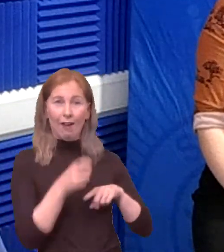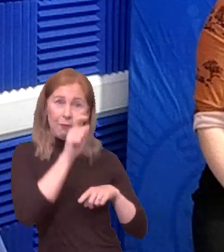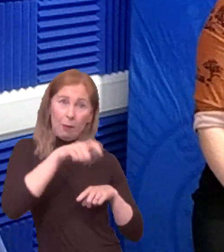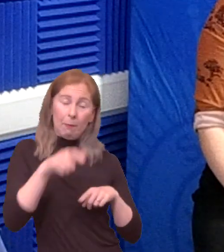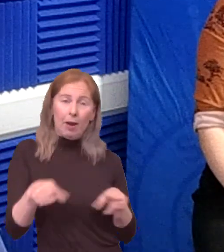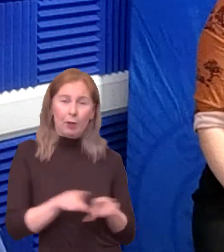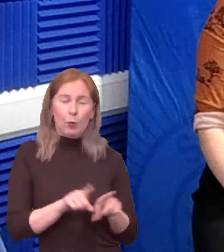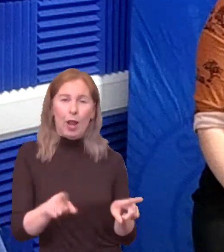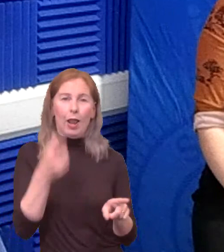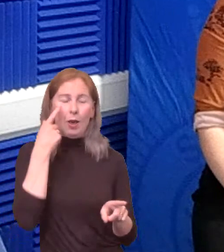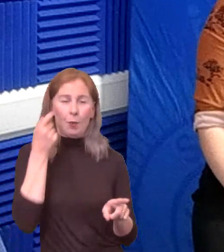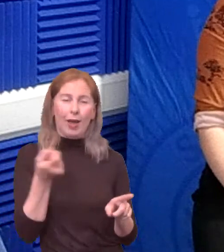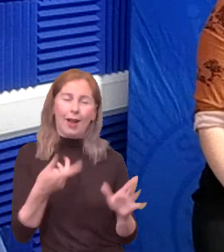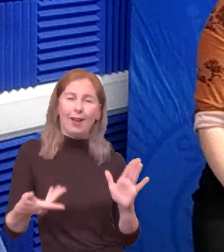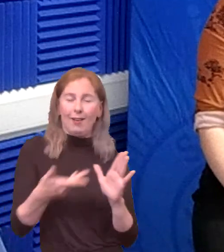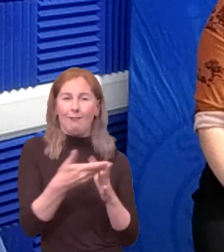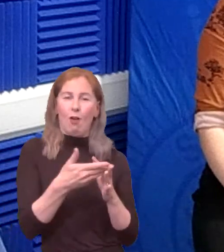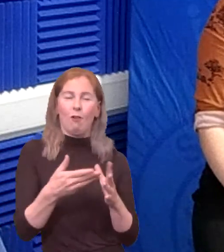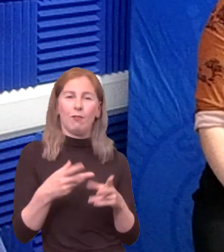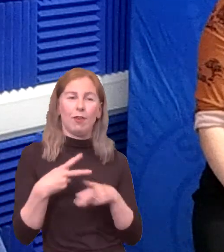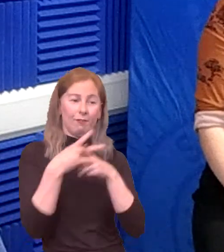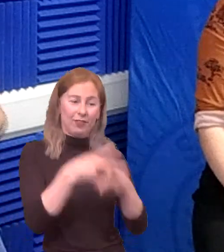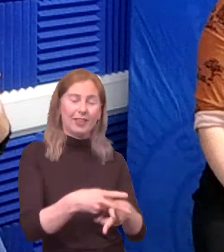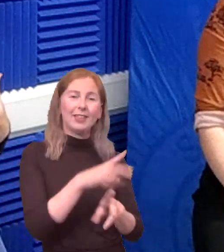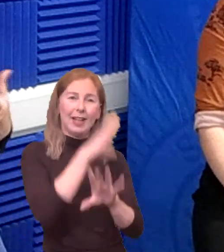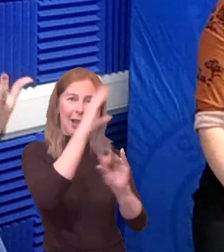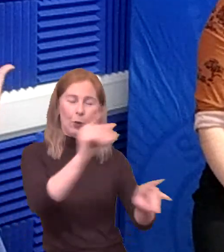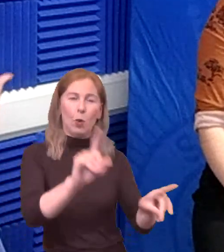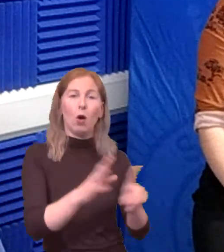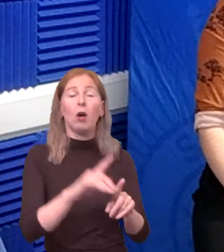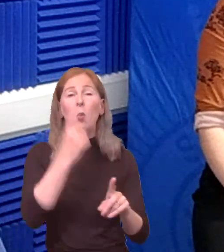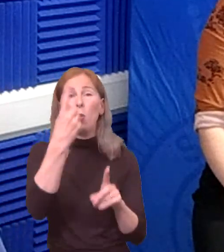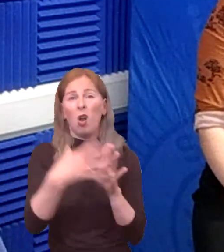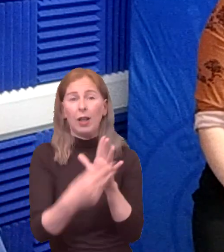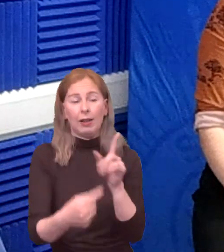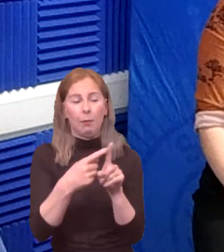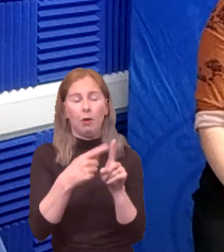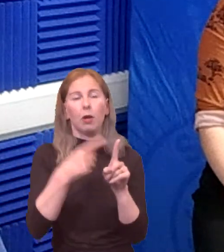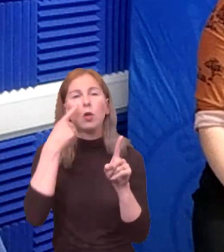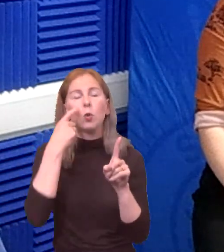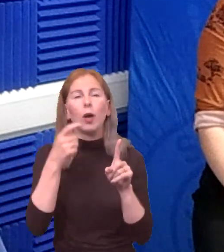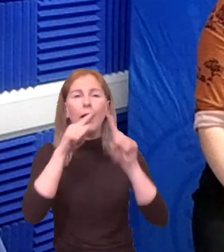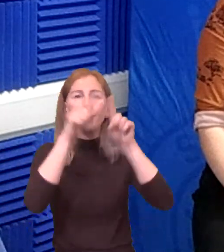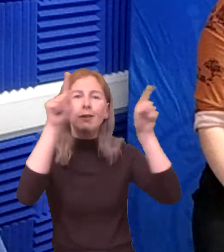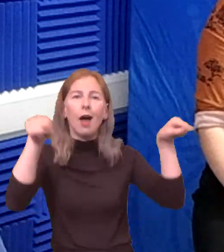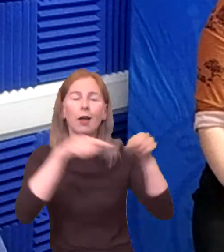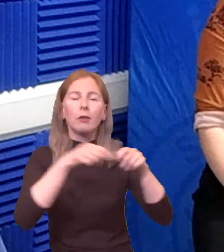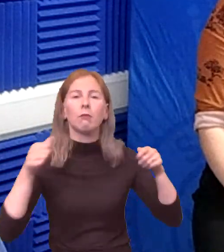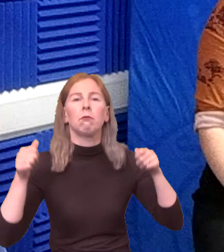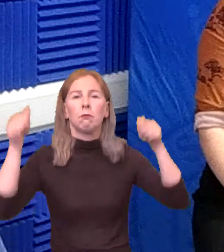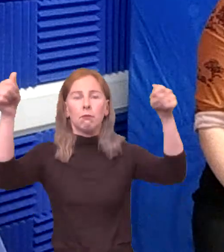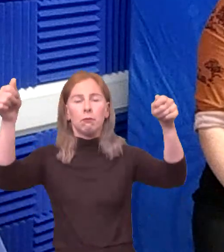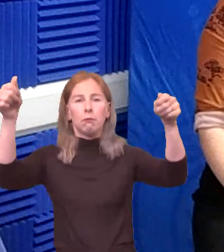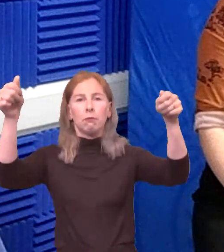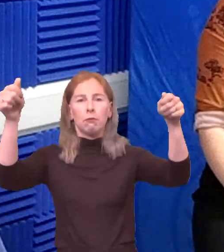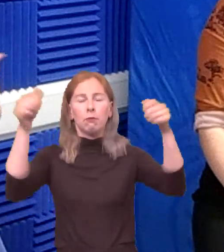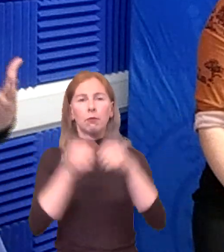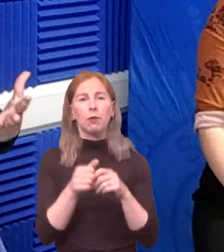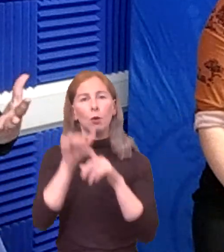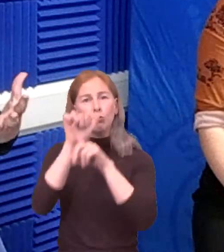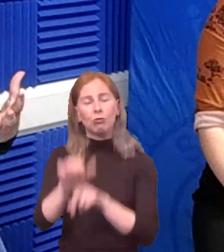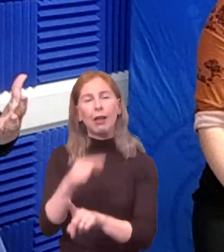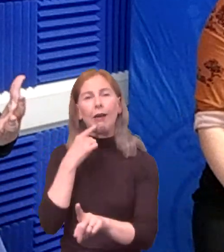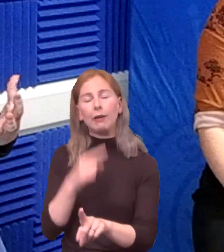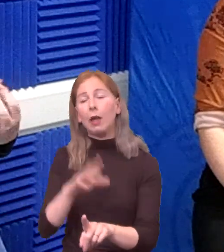to let dog walkers know that there's stock in that field is one step you can take to protect yourself against a livestock worrying incident. But